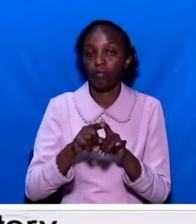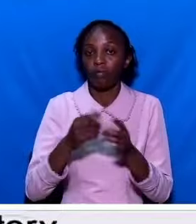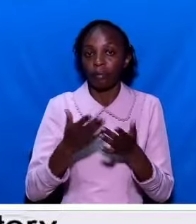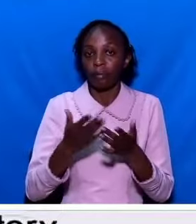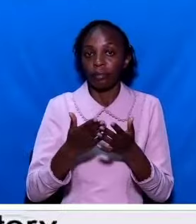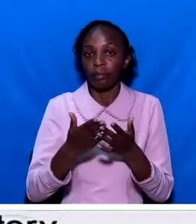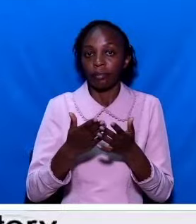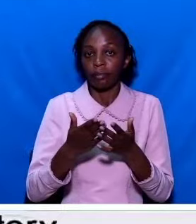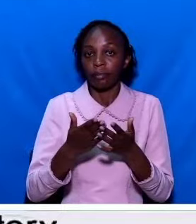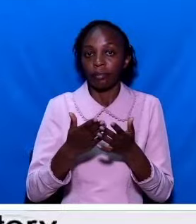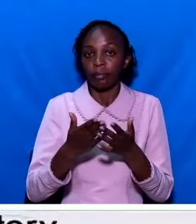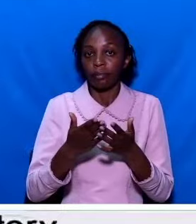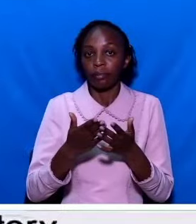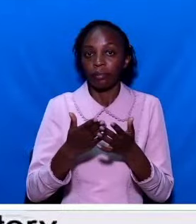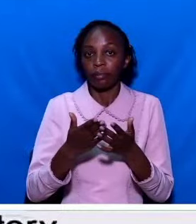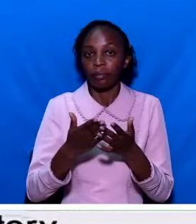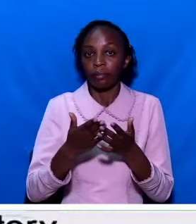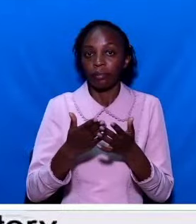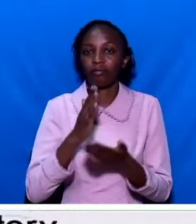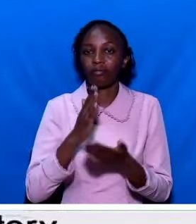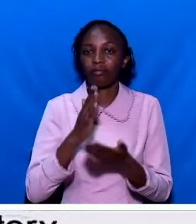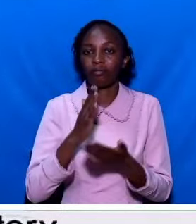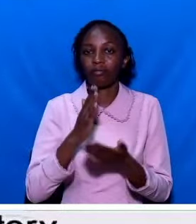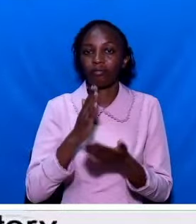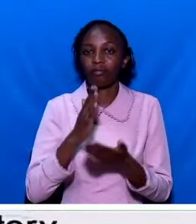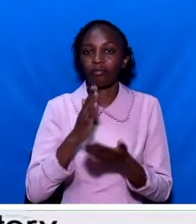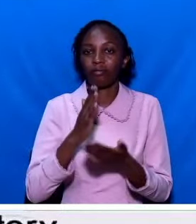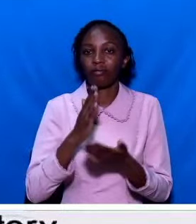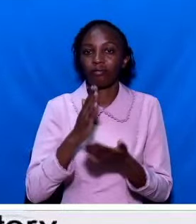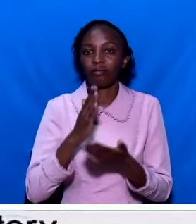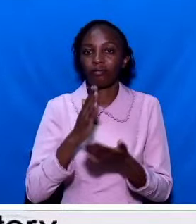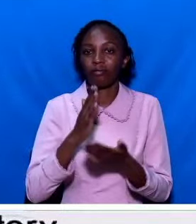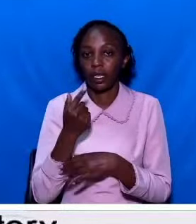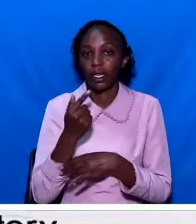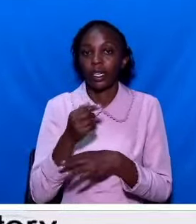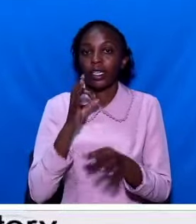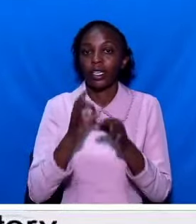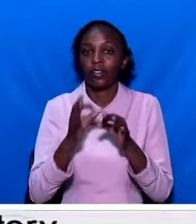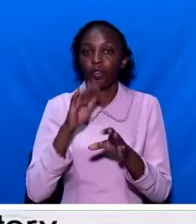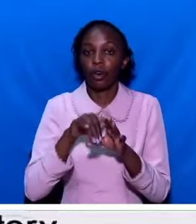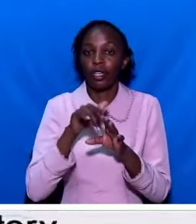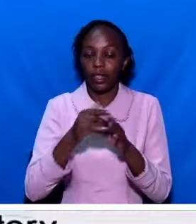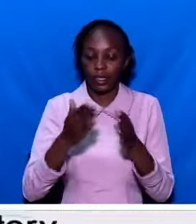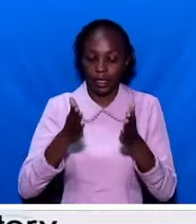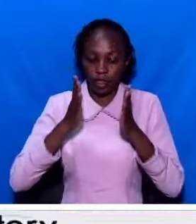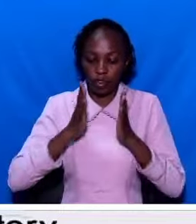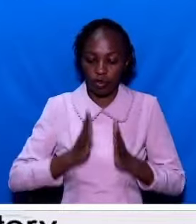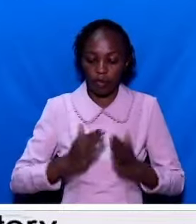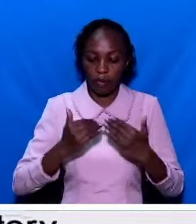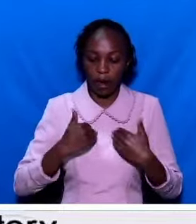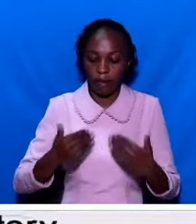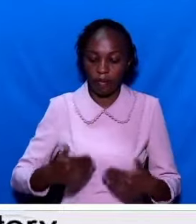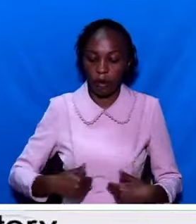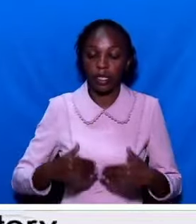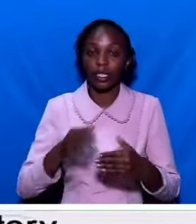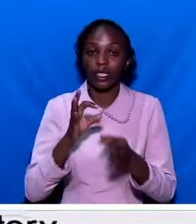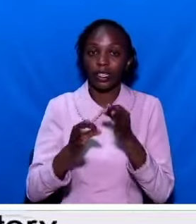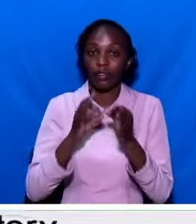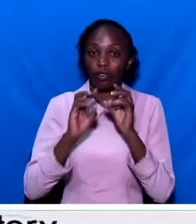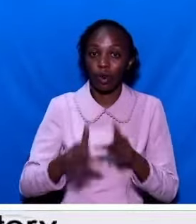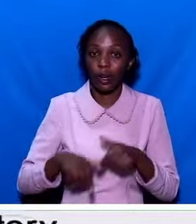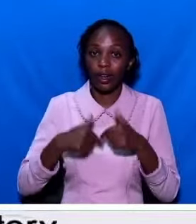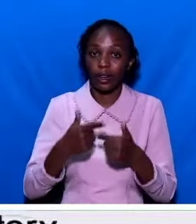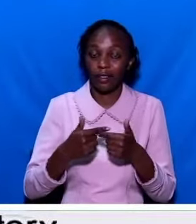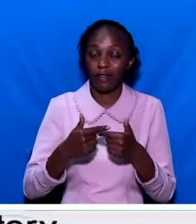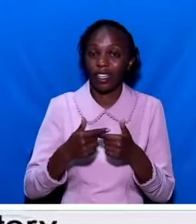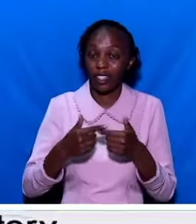helpless. Why? Because as long as you're in this human body, as long as you are living and breathing in